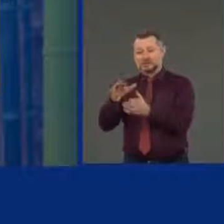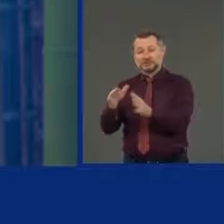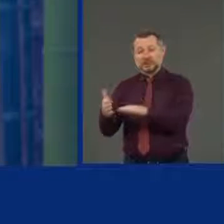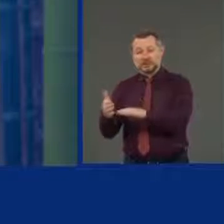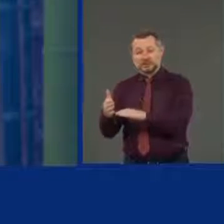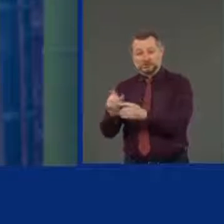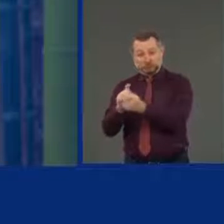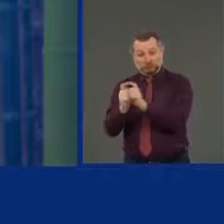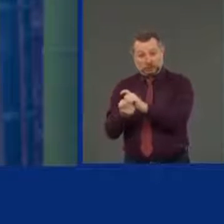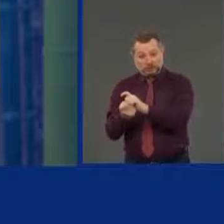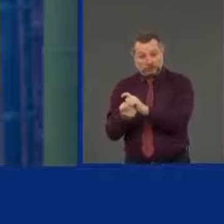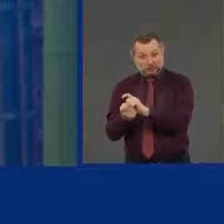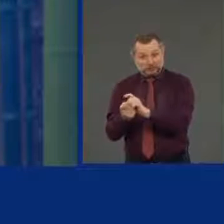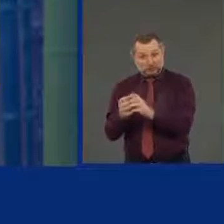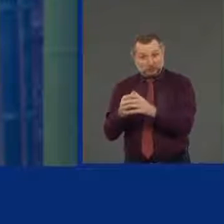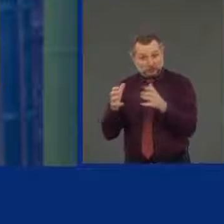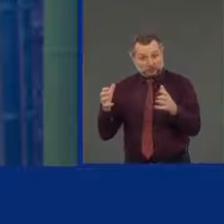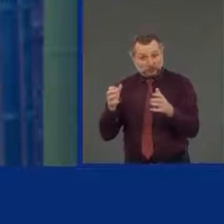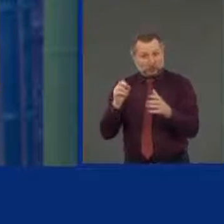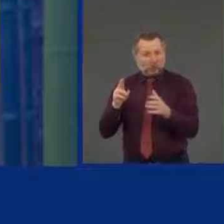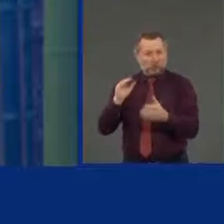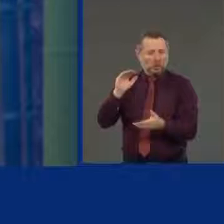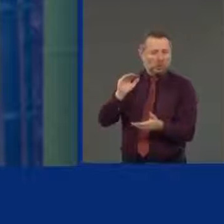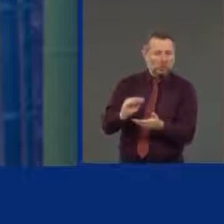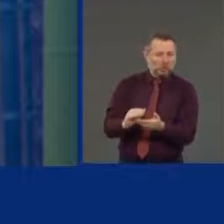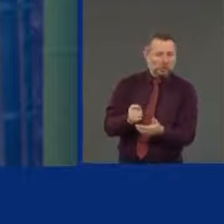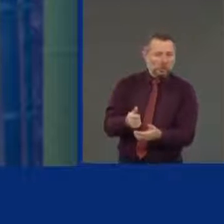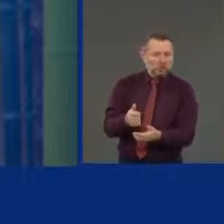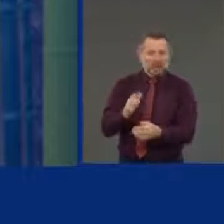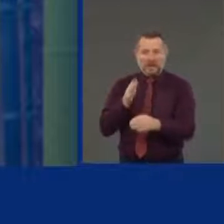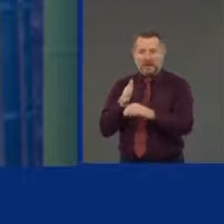data on the virus spreading?